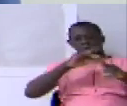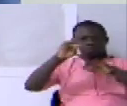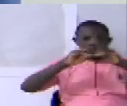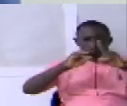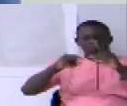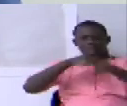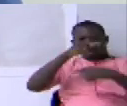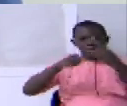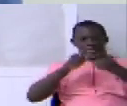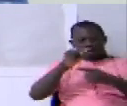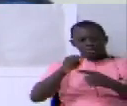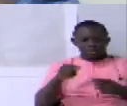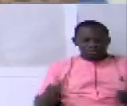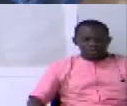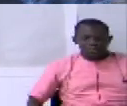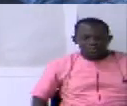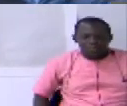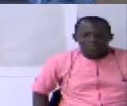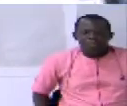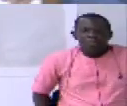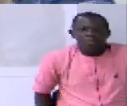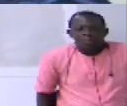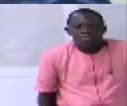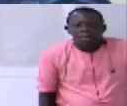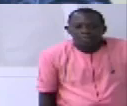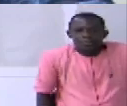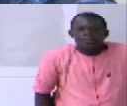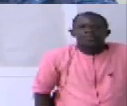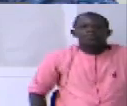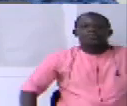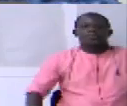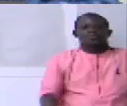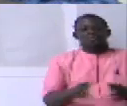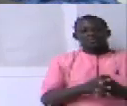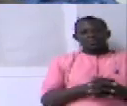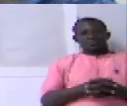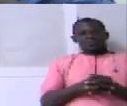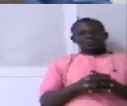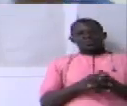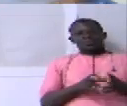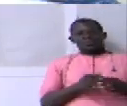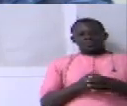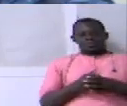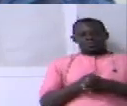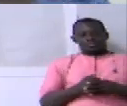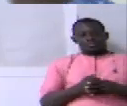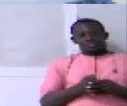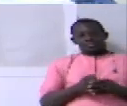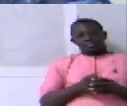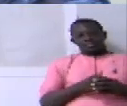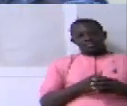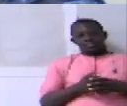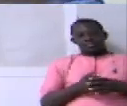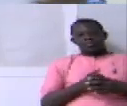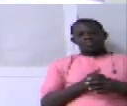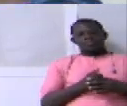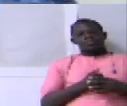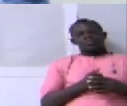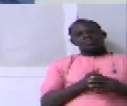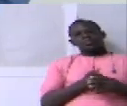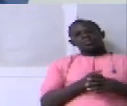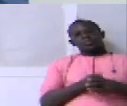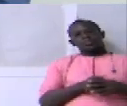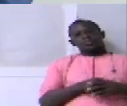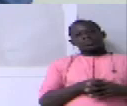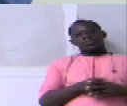dada kasola. Wo balu walem domoroti. Wo fanan abe nyadi le abe fa barakata le fa mambaraka abe